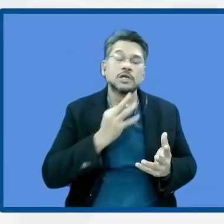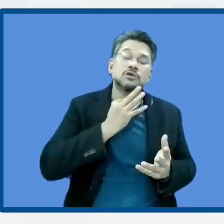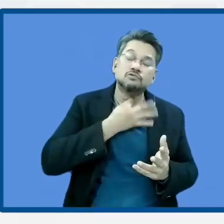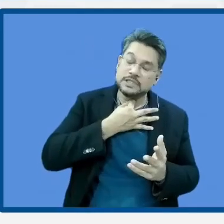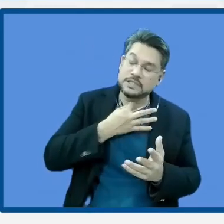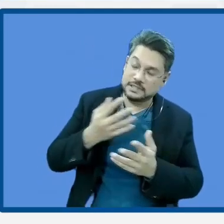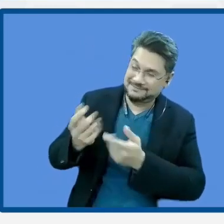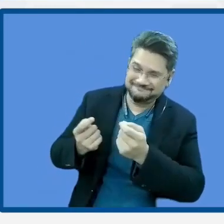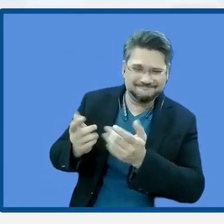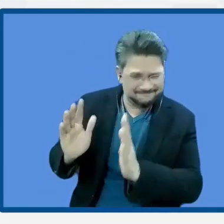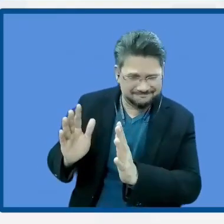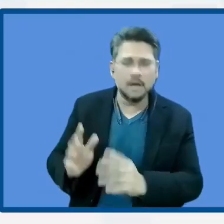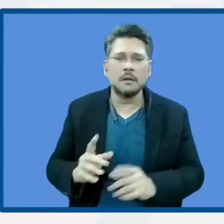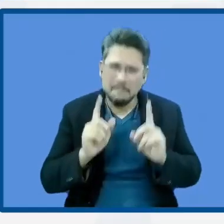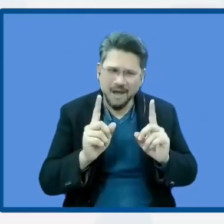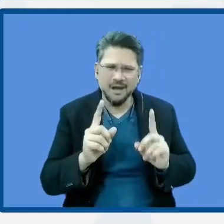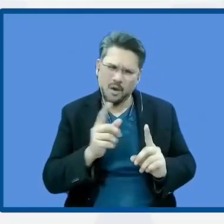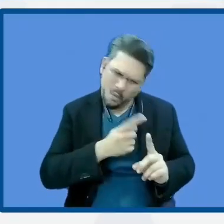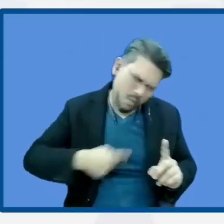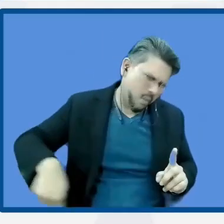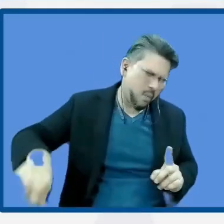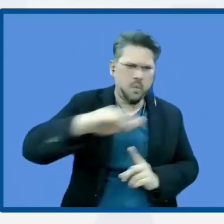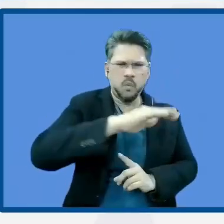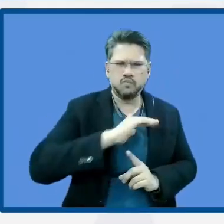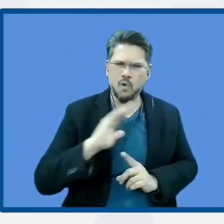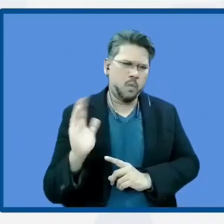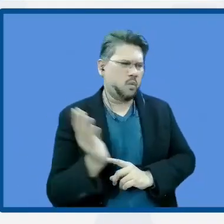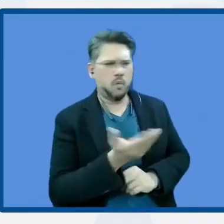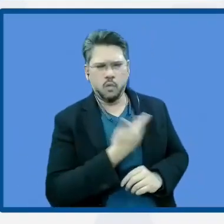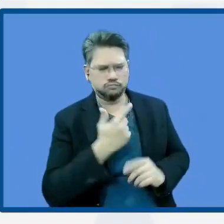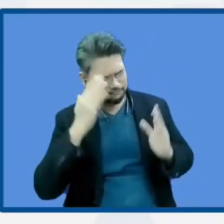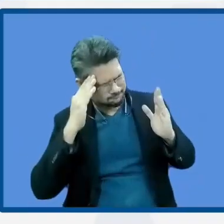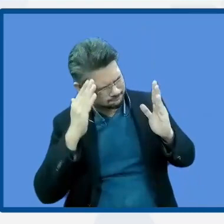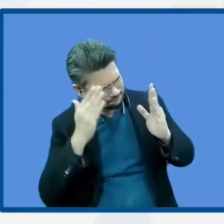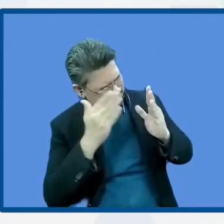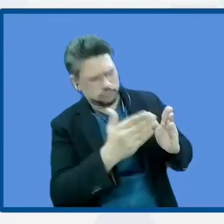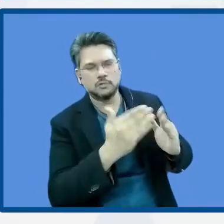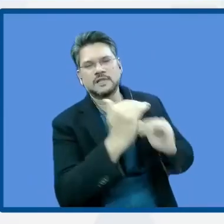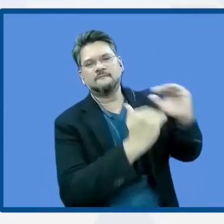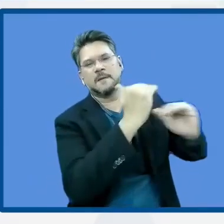but we all need to think of development agenda.